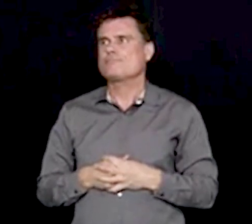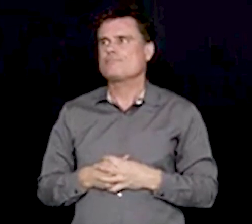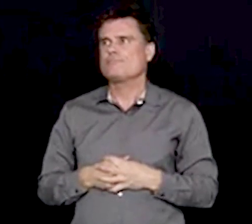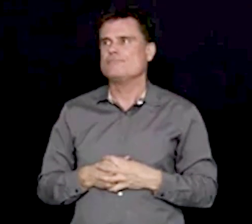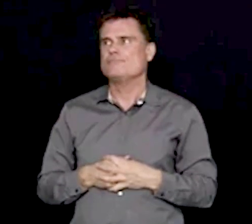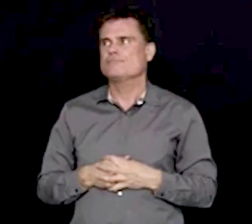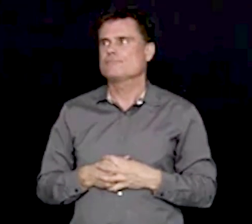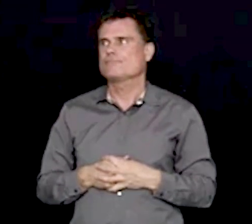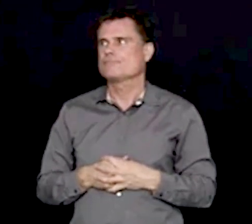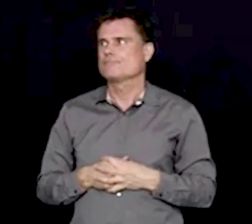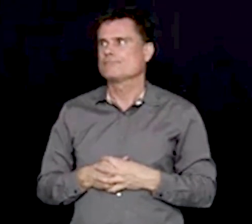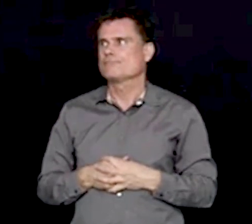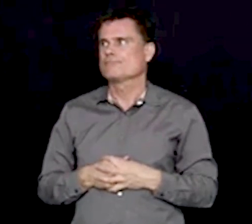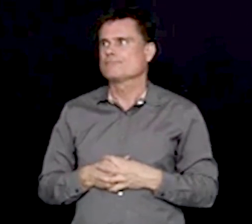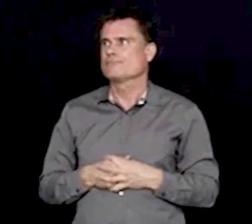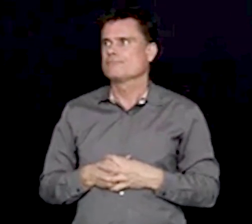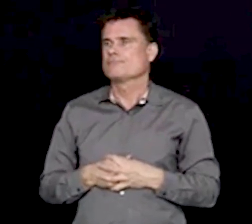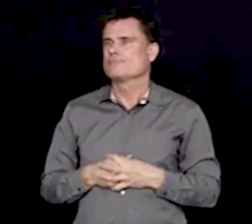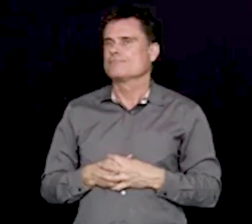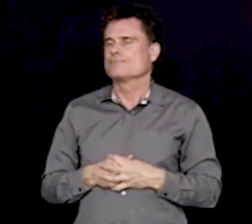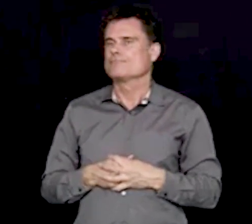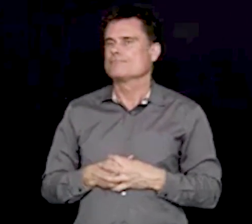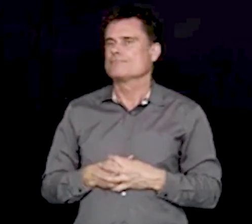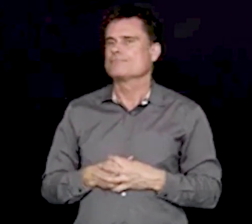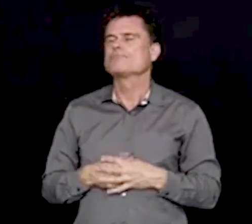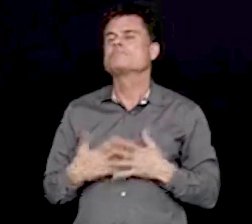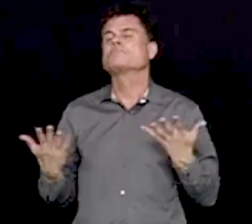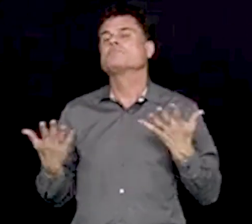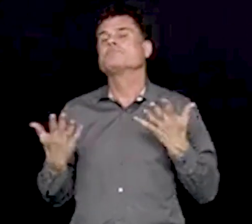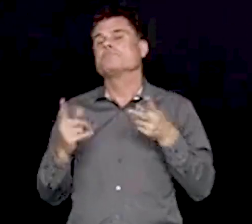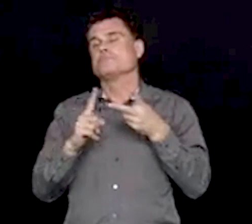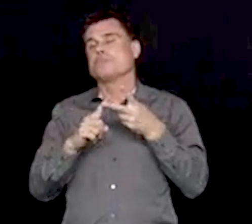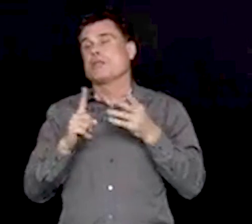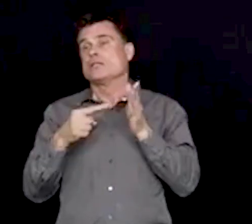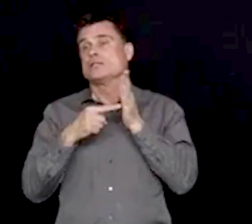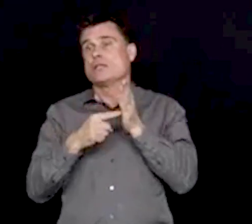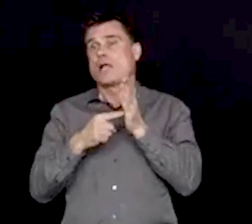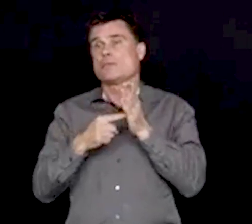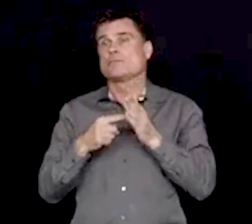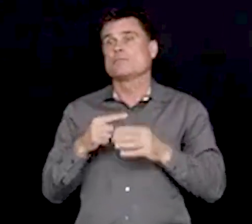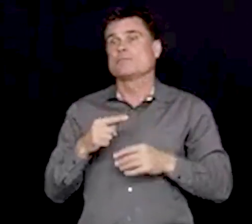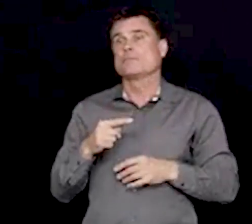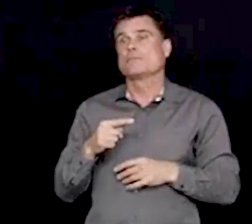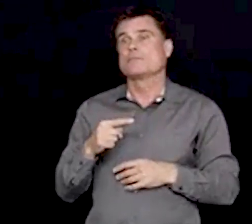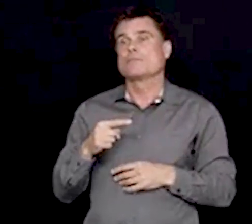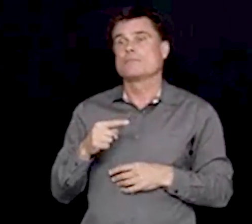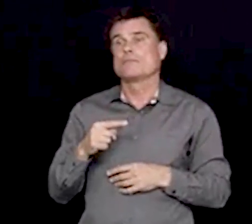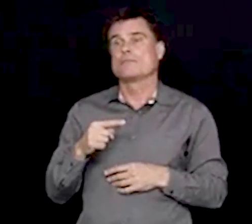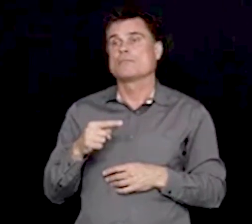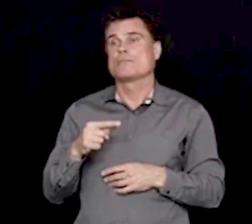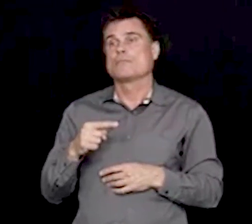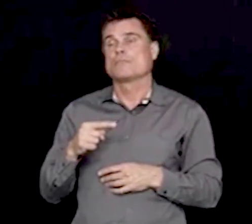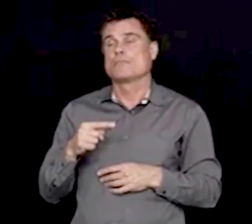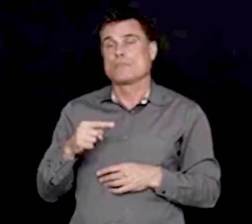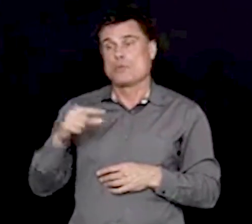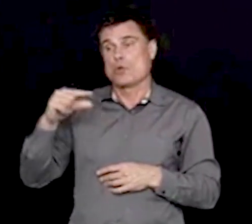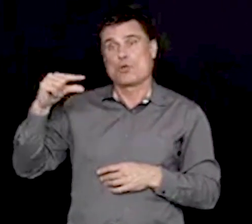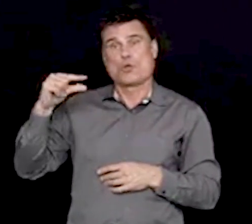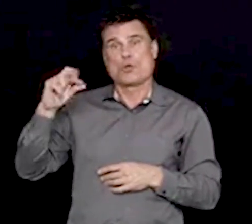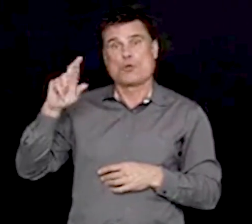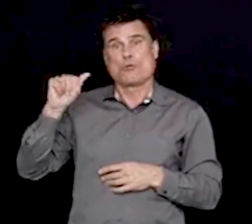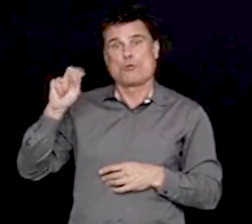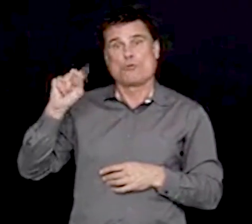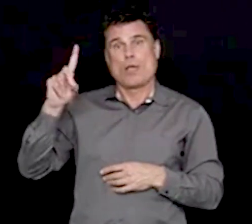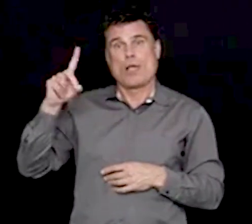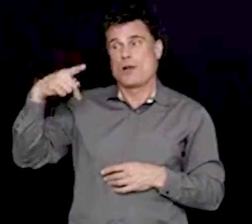of California, people were taken back and in quarantine. Well, if that is not to be the case now, and they were brought to Trenton or they were brought to Cornwall and they were in